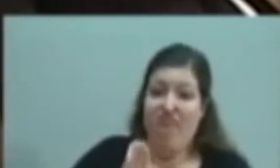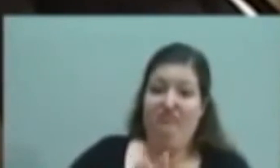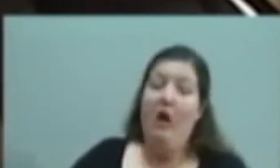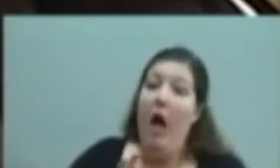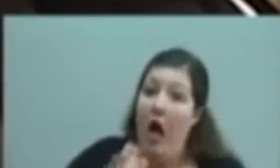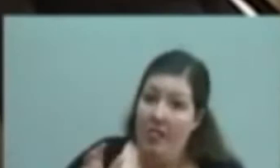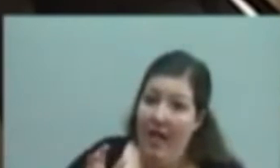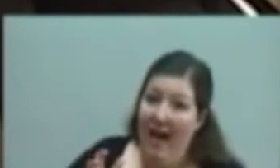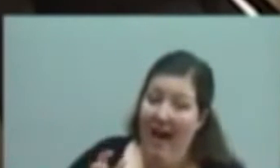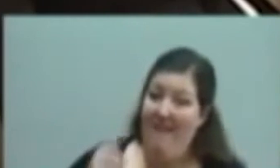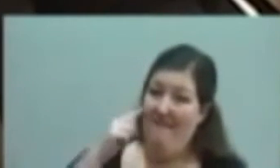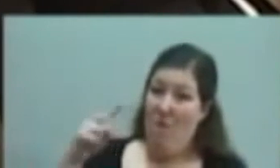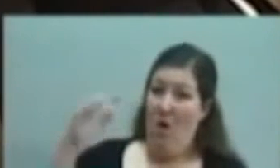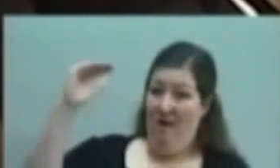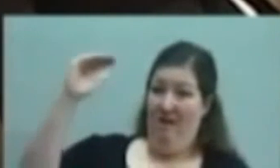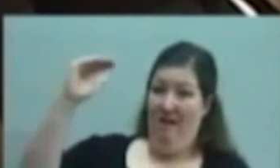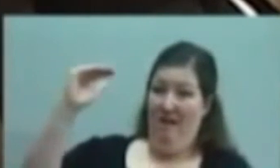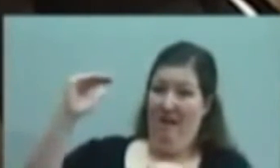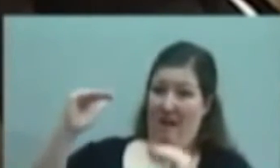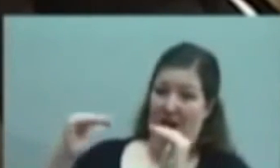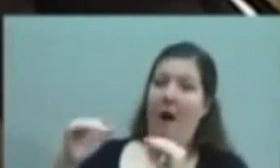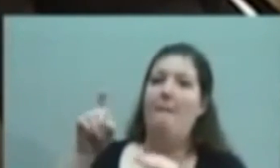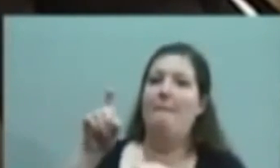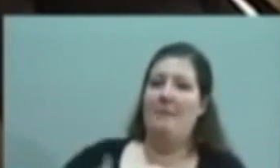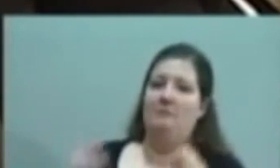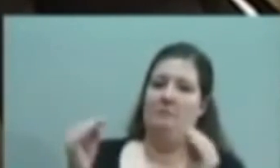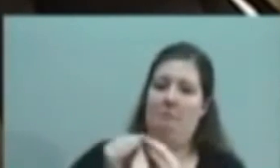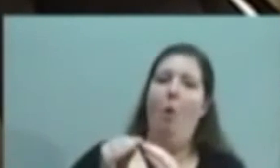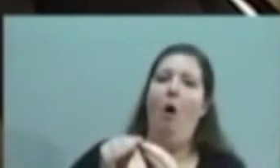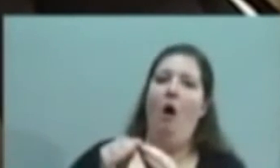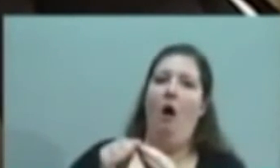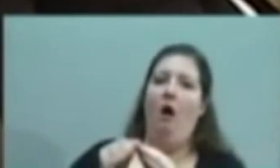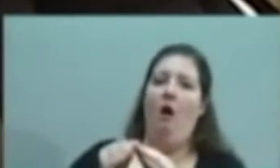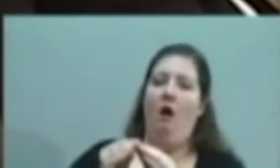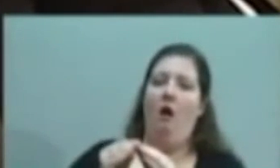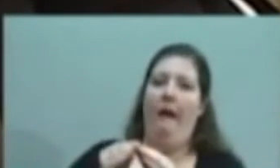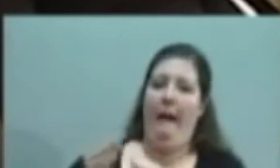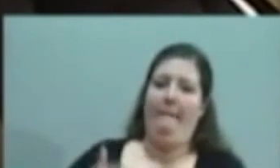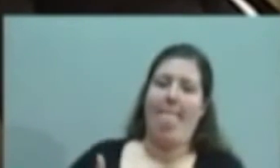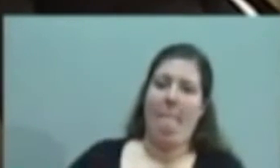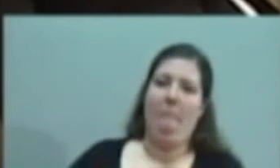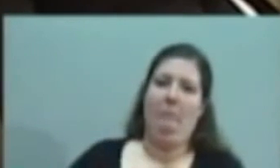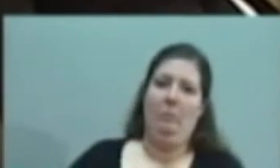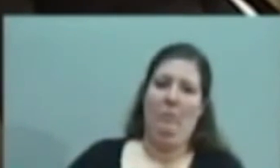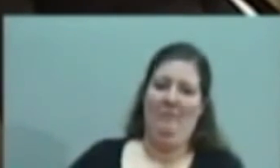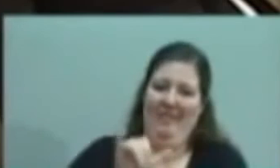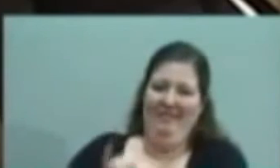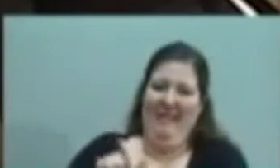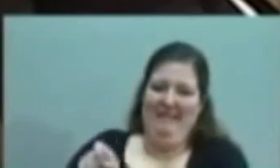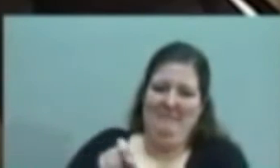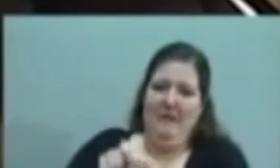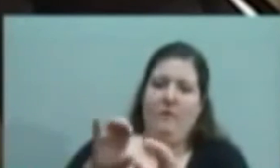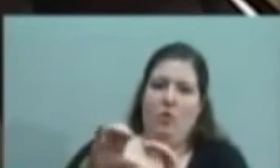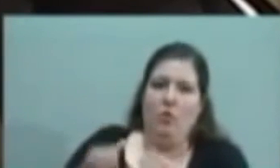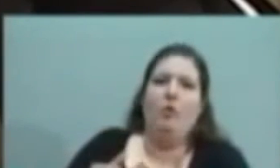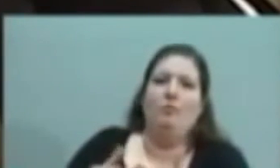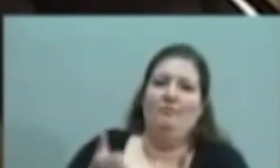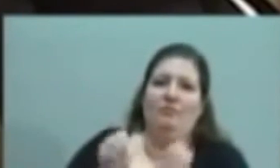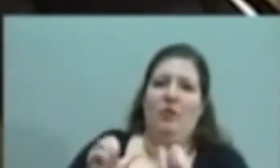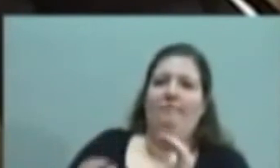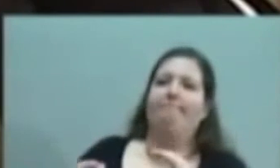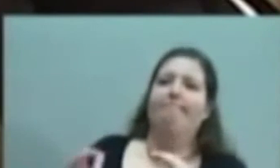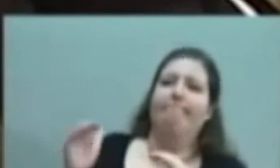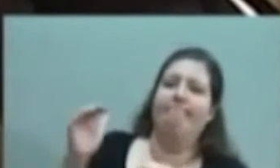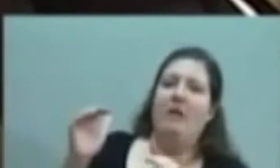gap, you have to accelerate the improvement of the student group that you're trying to catch up to the other group. And as